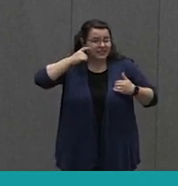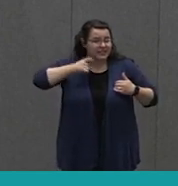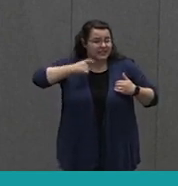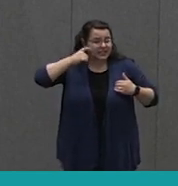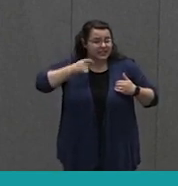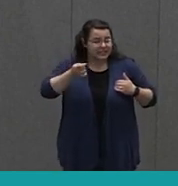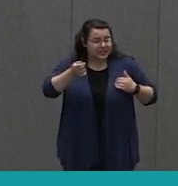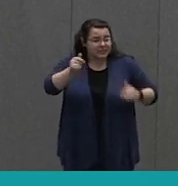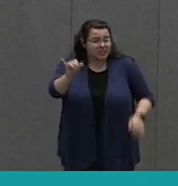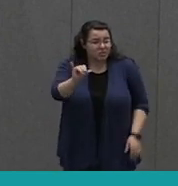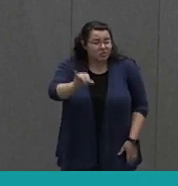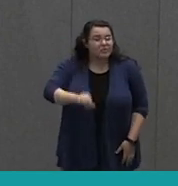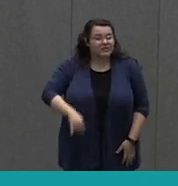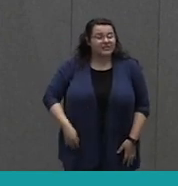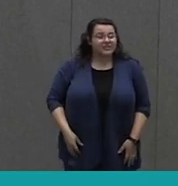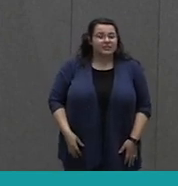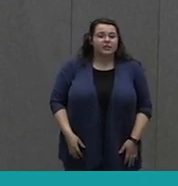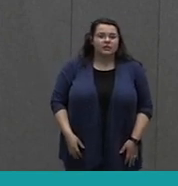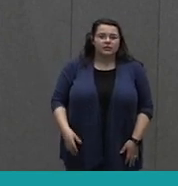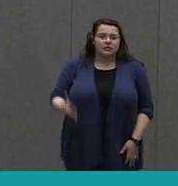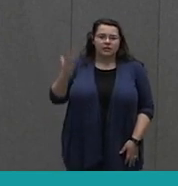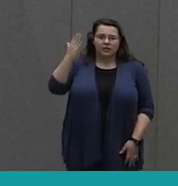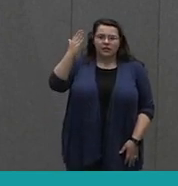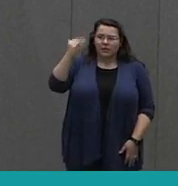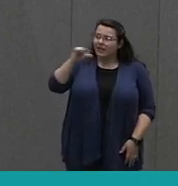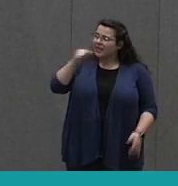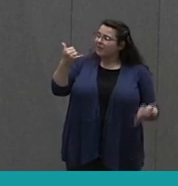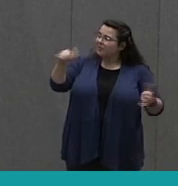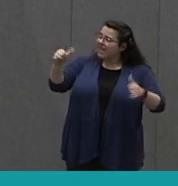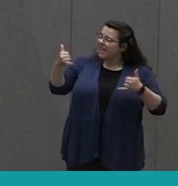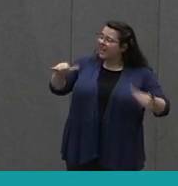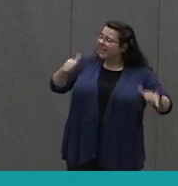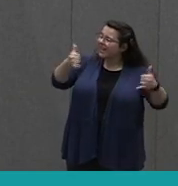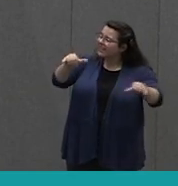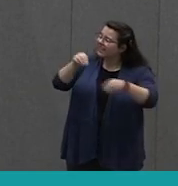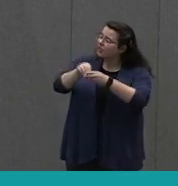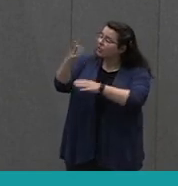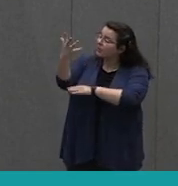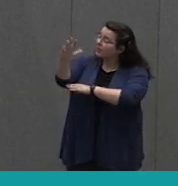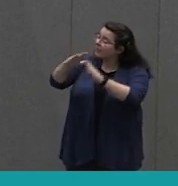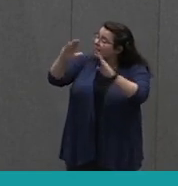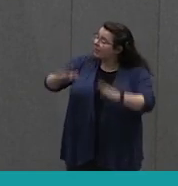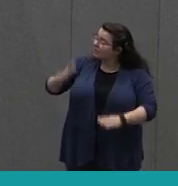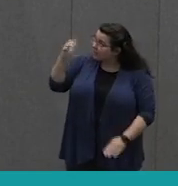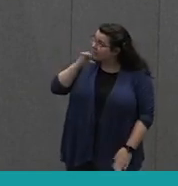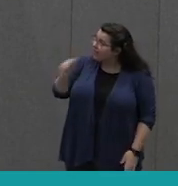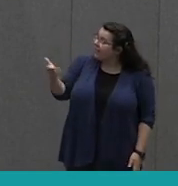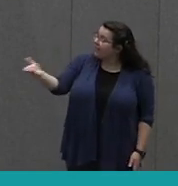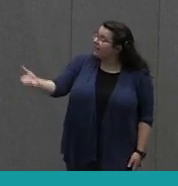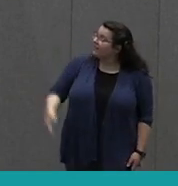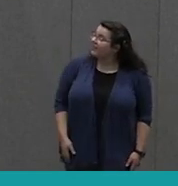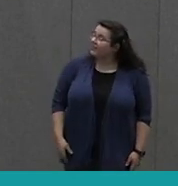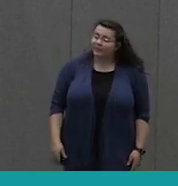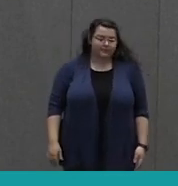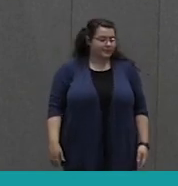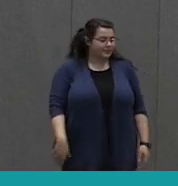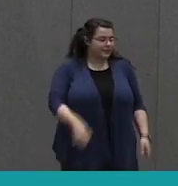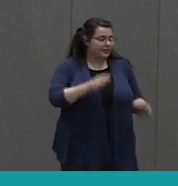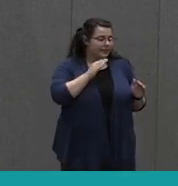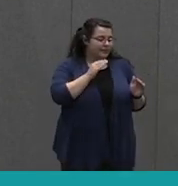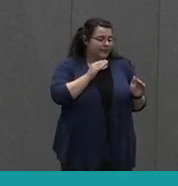Forever, said Smudge. Smudge wiped the rain from her eyes. I think maybe